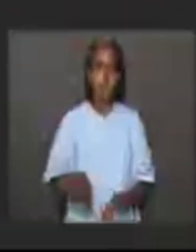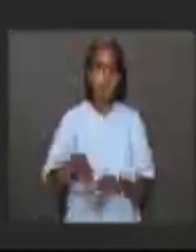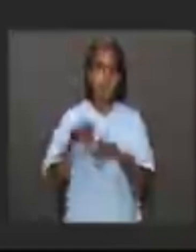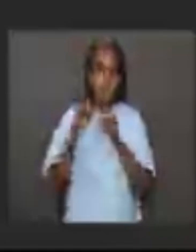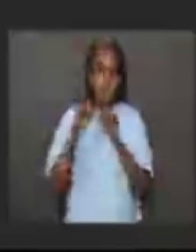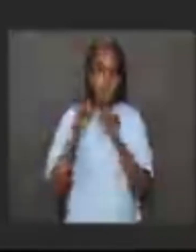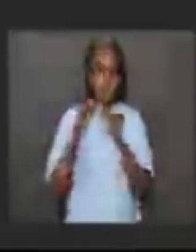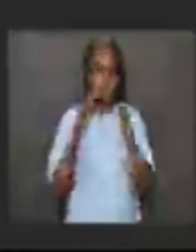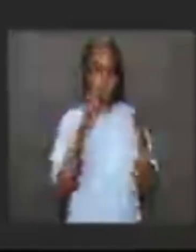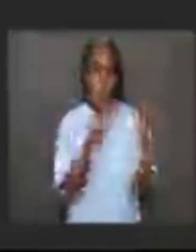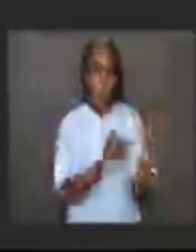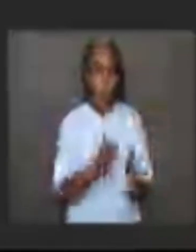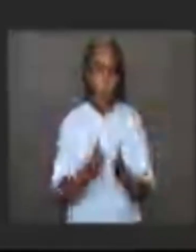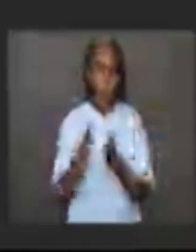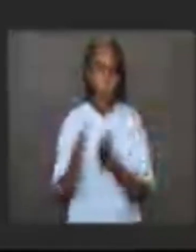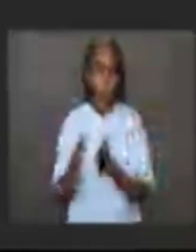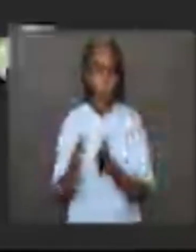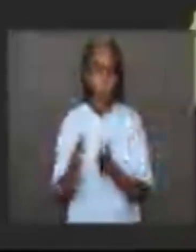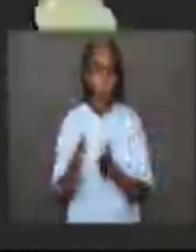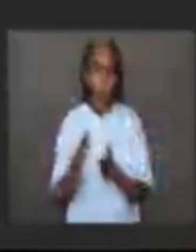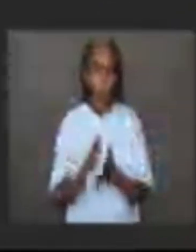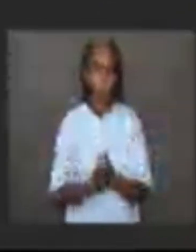Students, let's get ready.